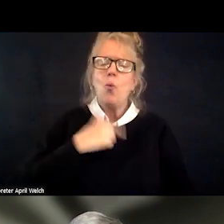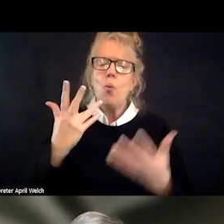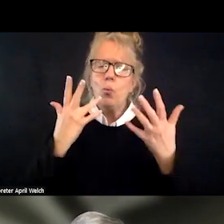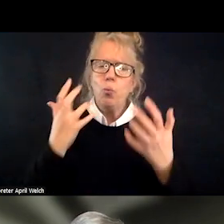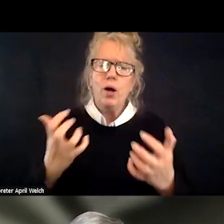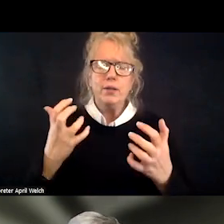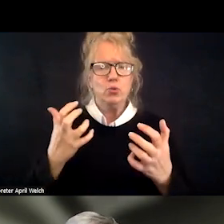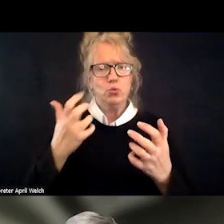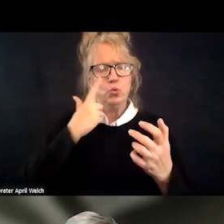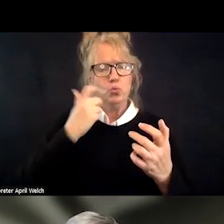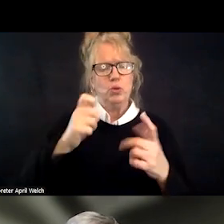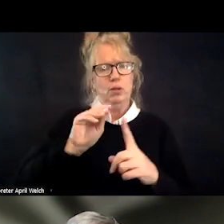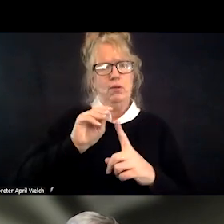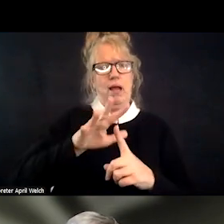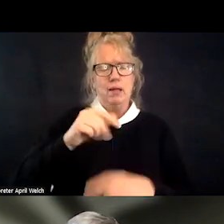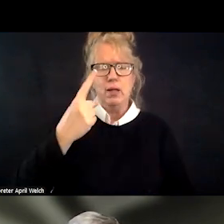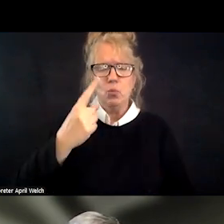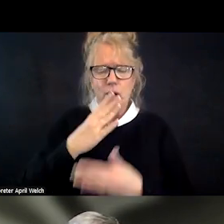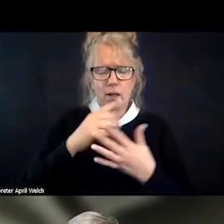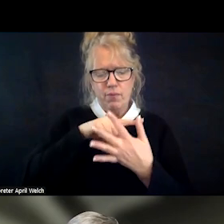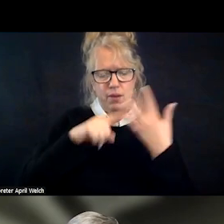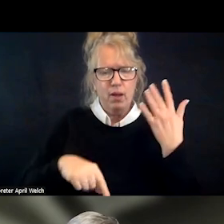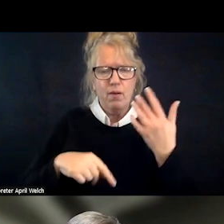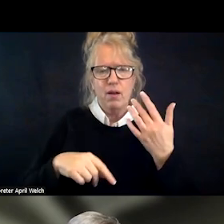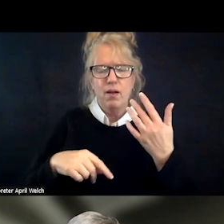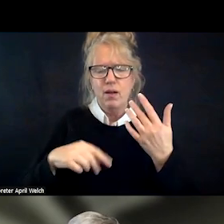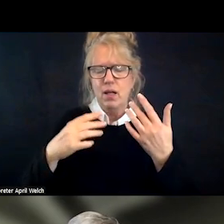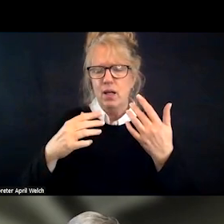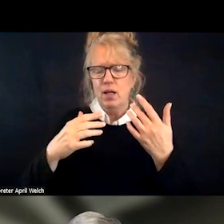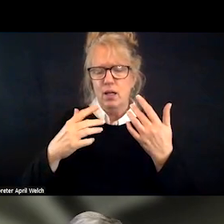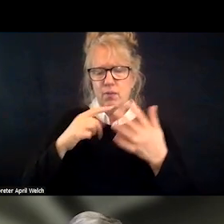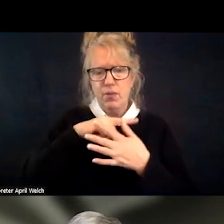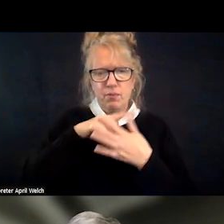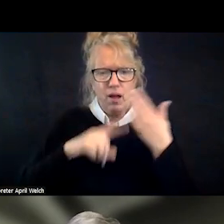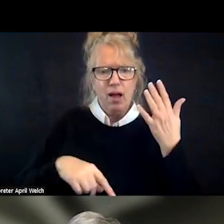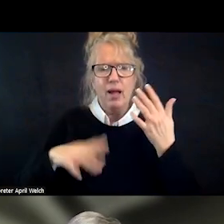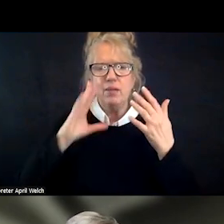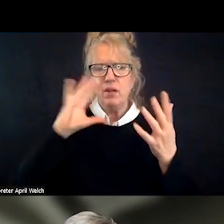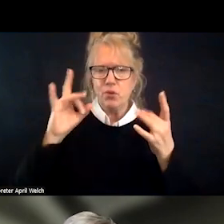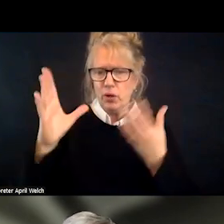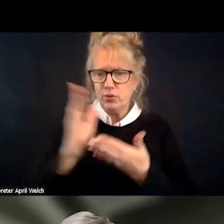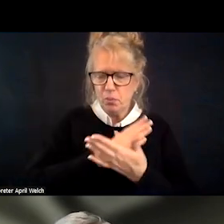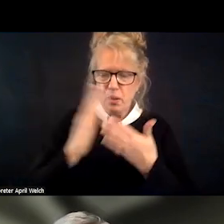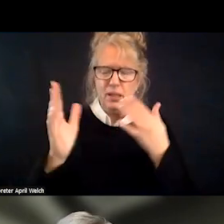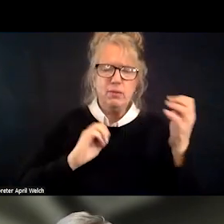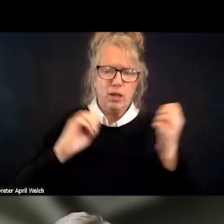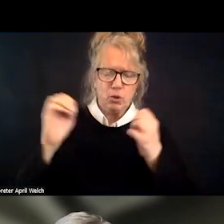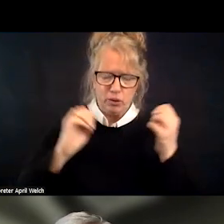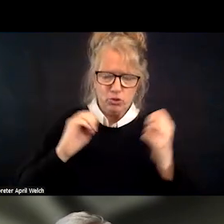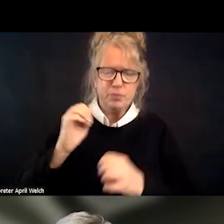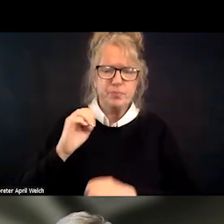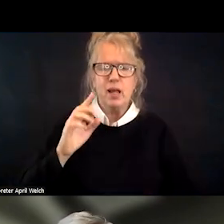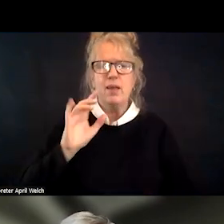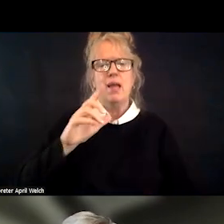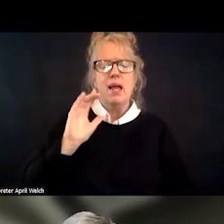basically highlight one of the 5 sub-studies of our 5-year crisis continuum evaluation, which is